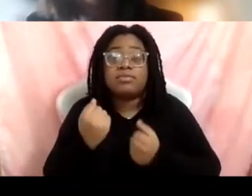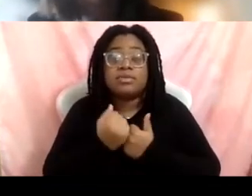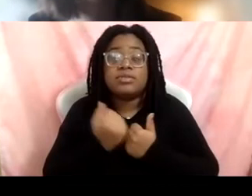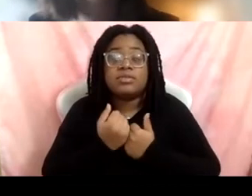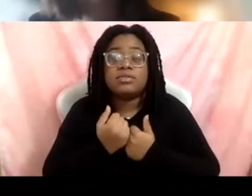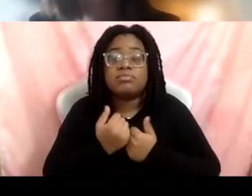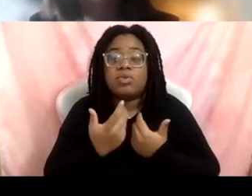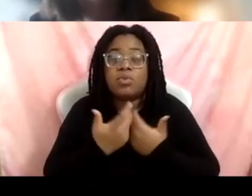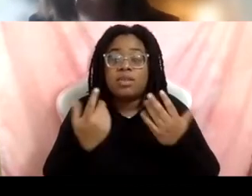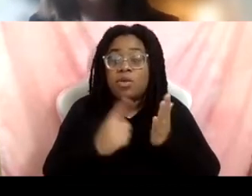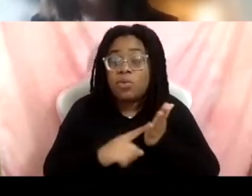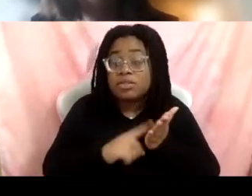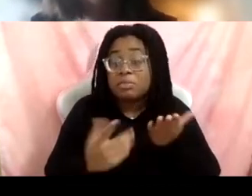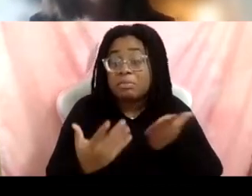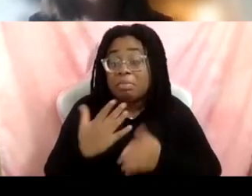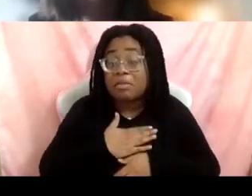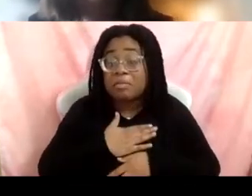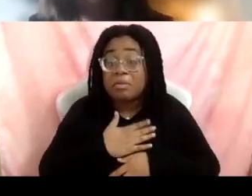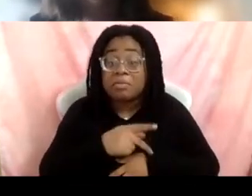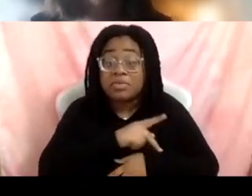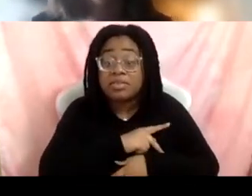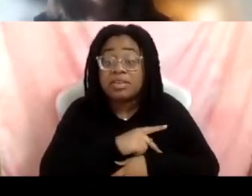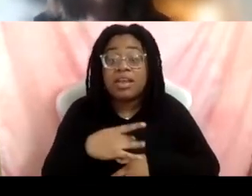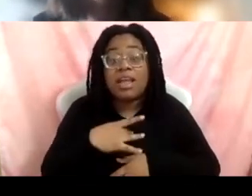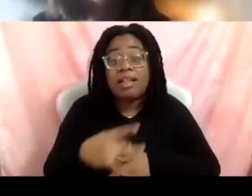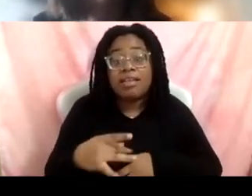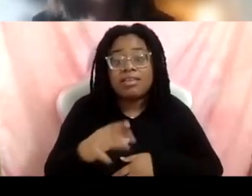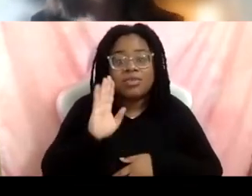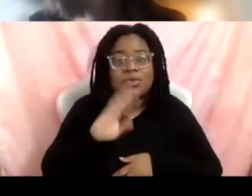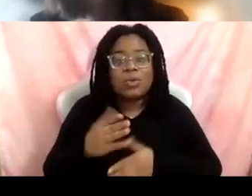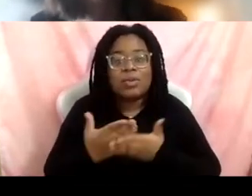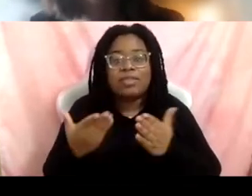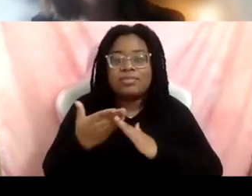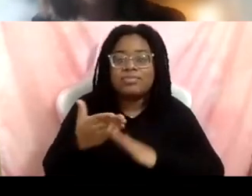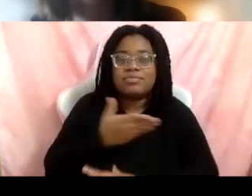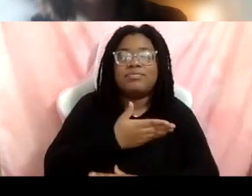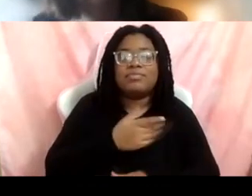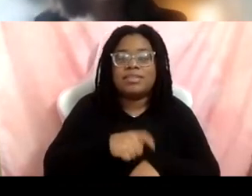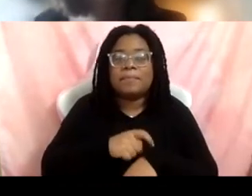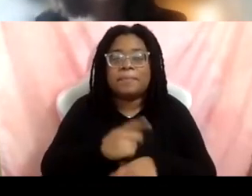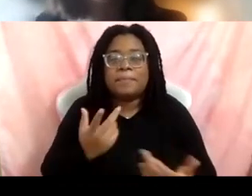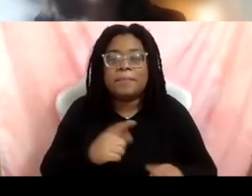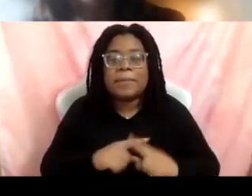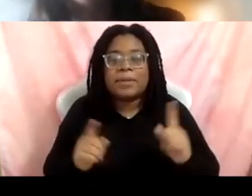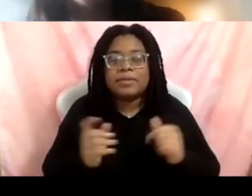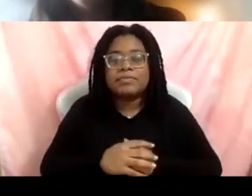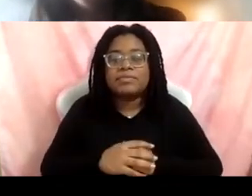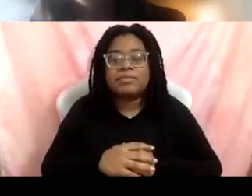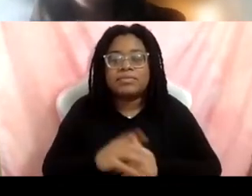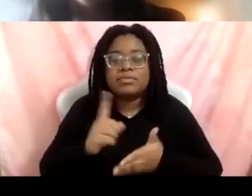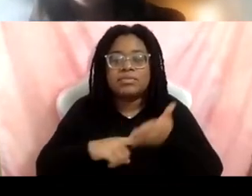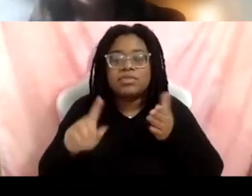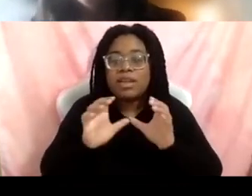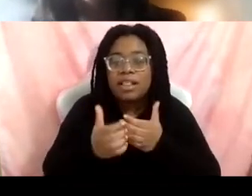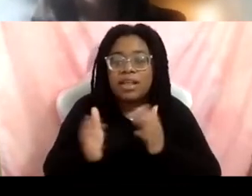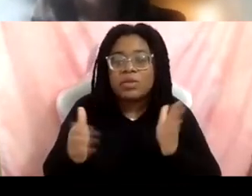I mean, maybe that's just my personality. I like to know things ahead of time a lot. But, you know, check out the